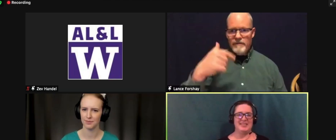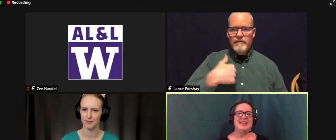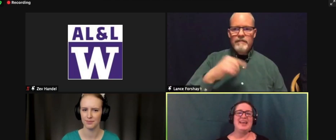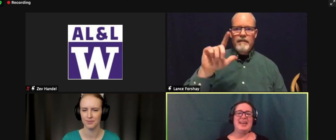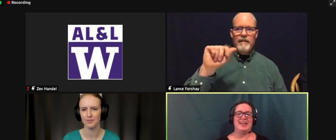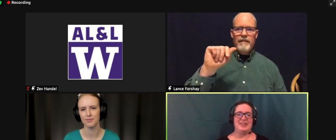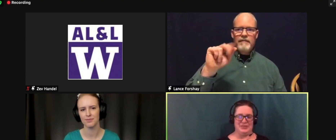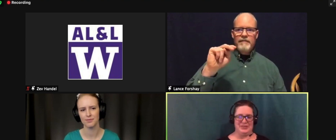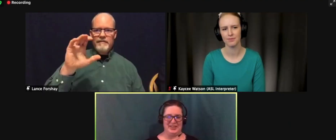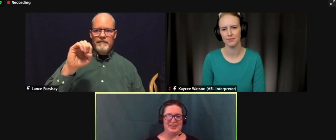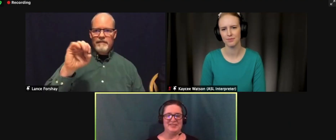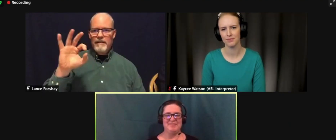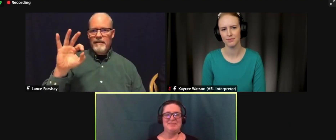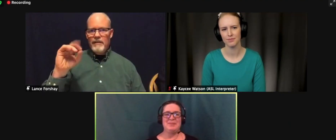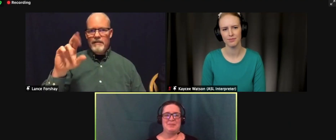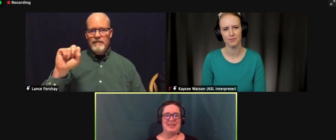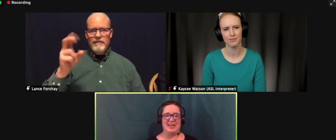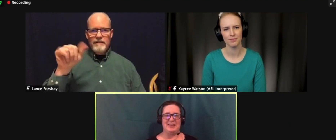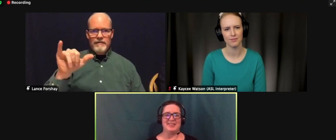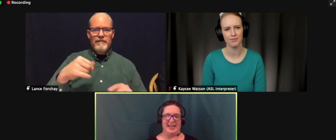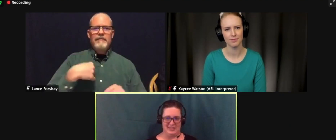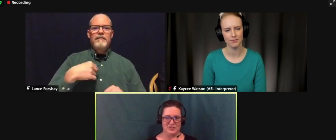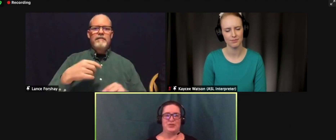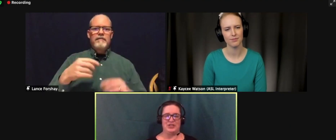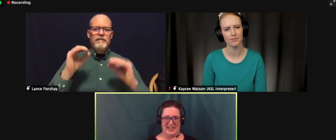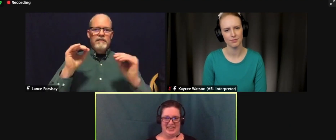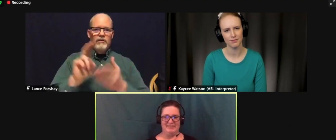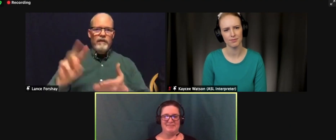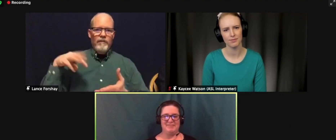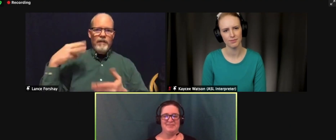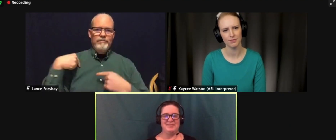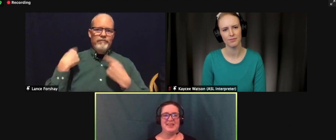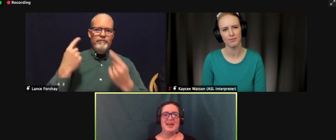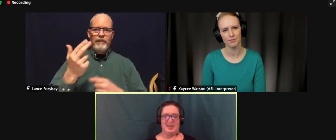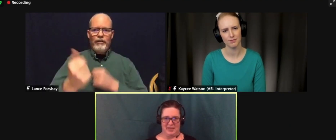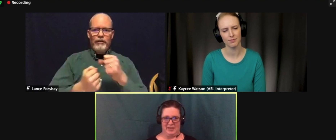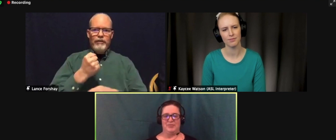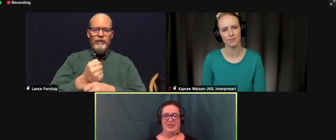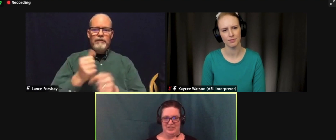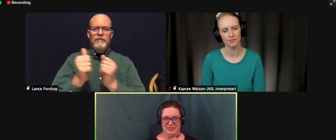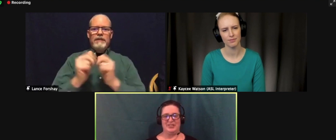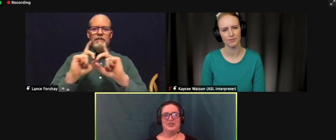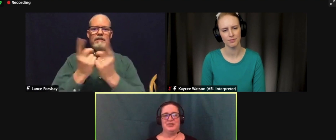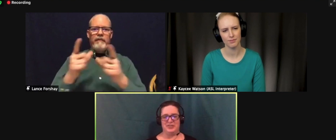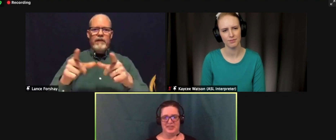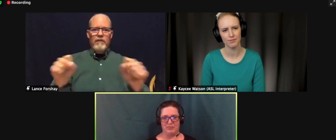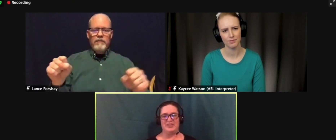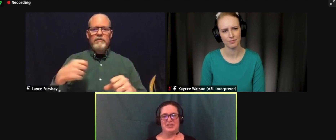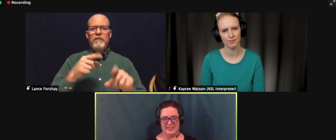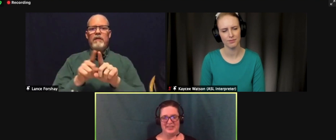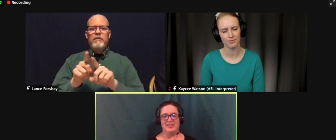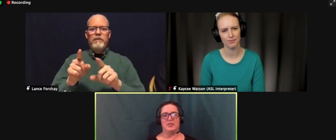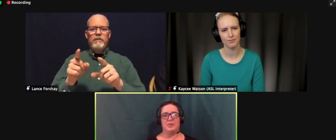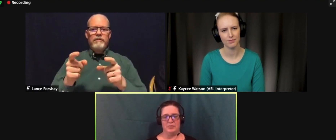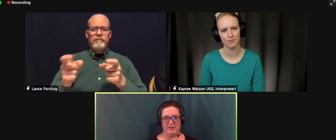Day. I am a professor here at the University of Washington in the Department of Linguistics. I also manage the